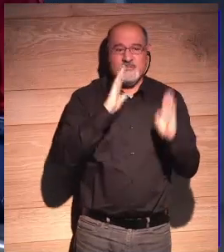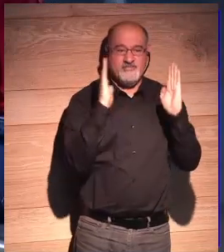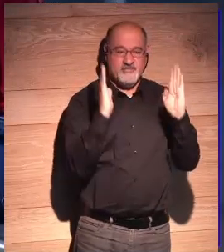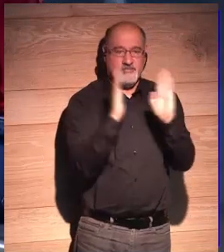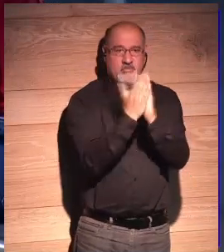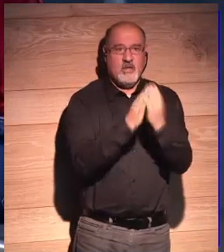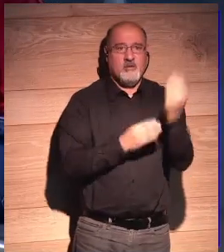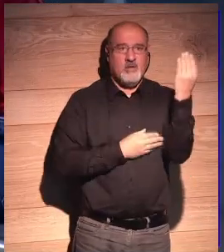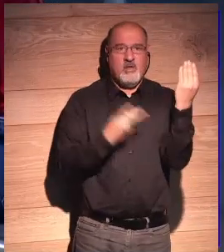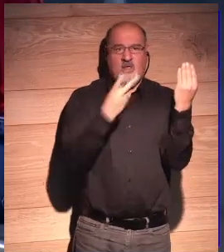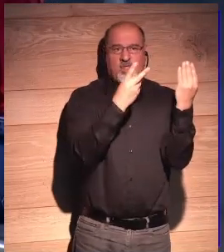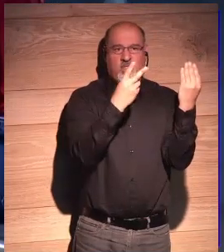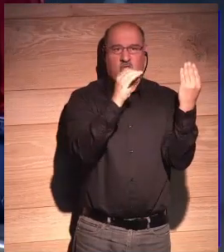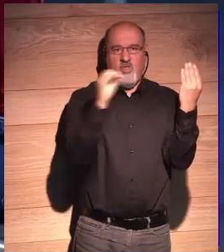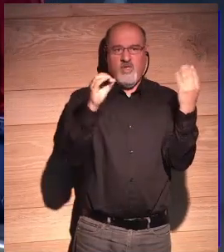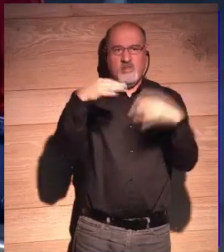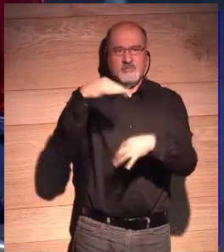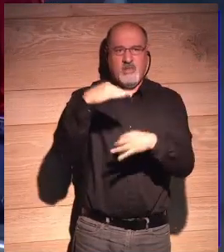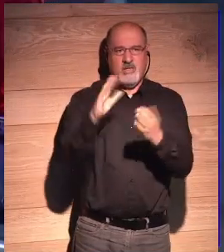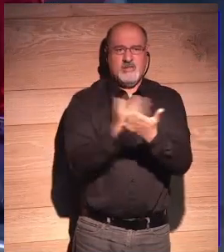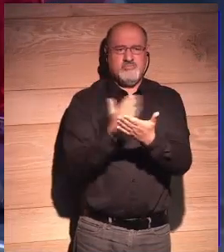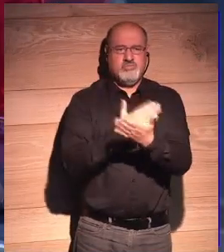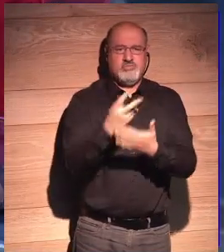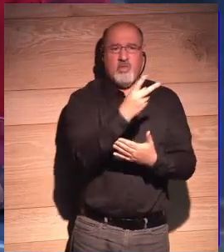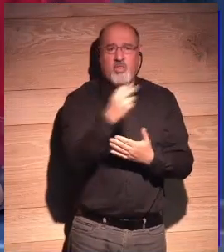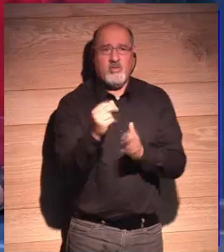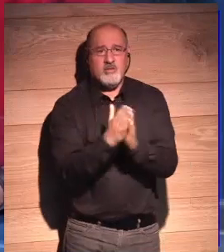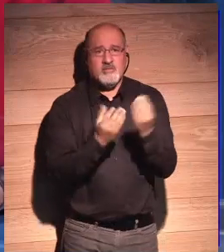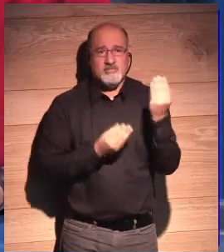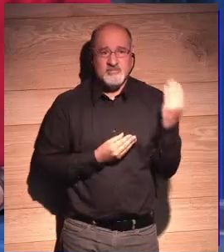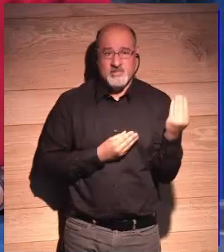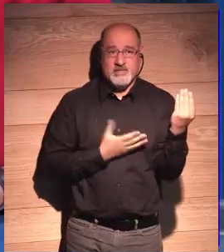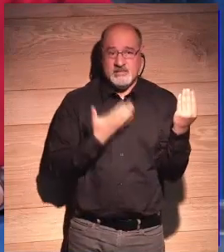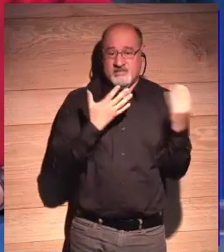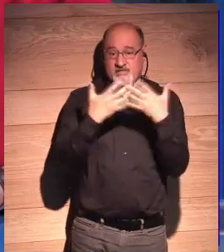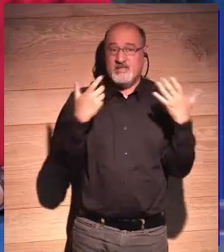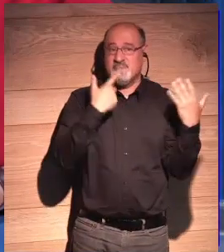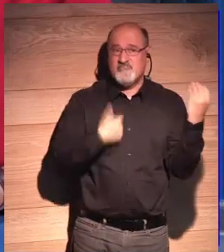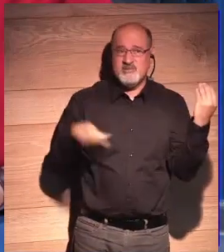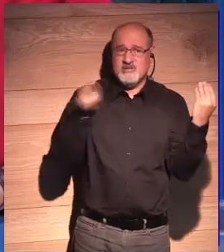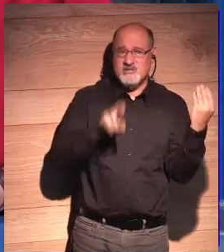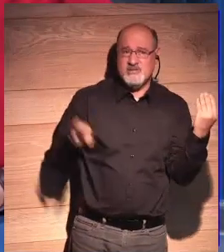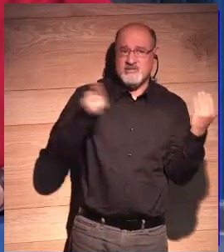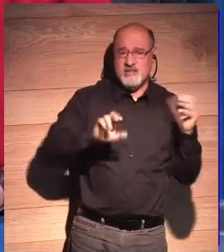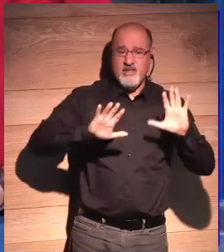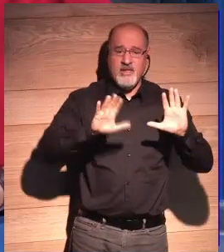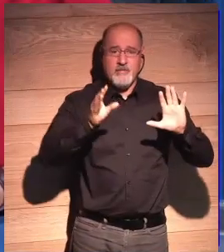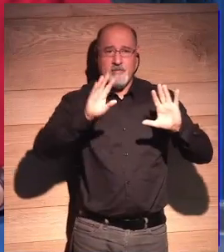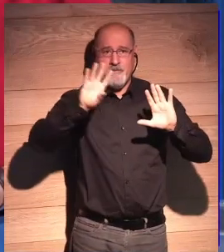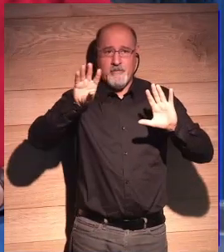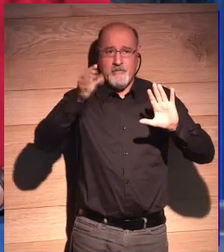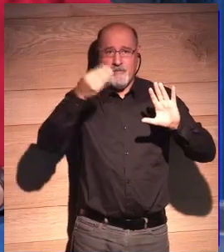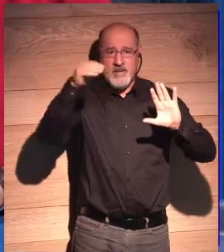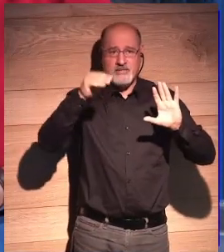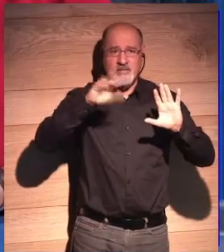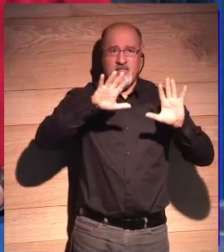would just, I'm not going to do that. That's too long. But if I keep telling myself, oh, it's only like 10 more pages, then I can do